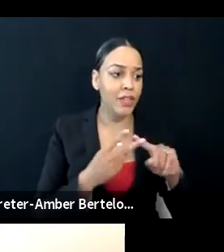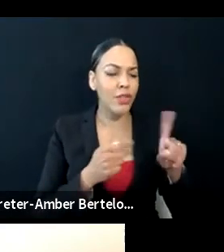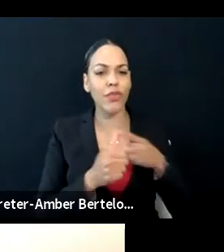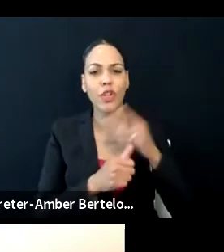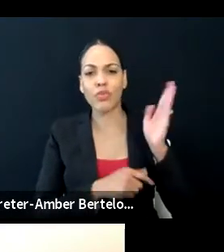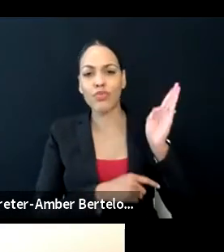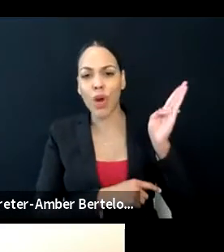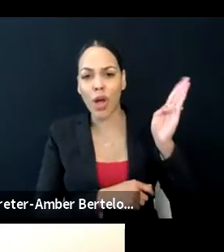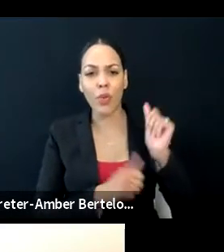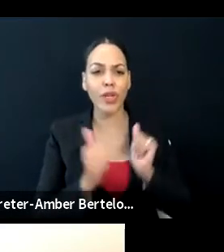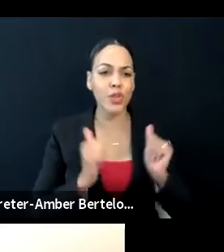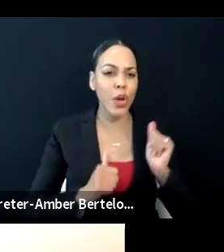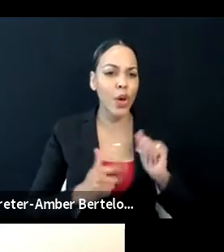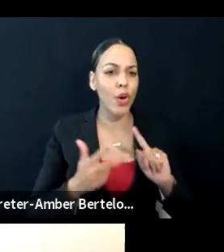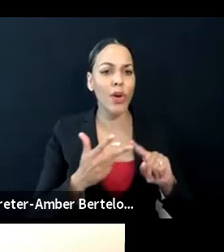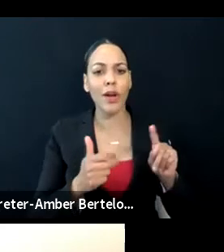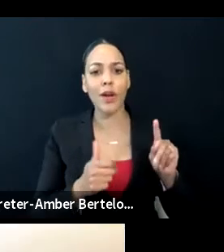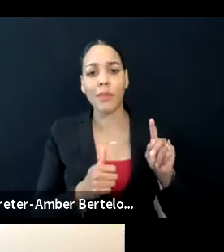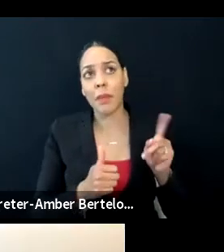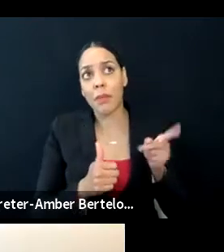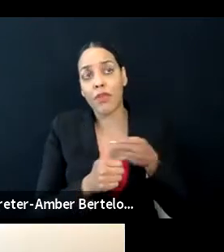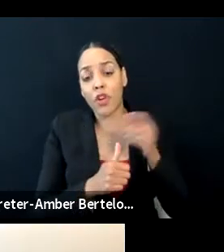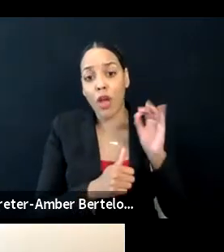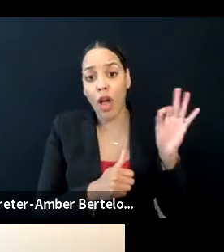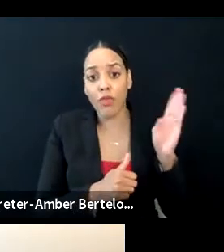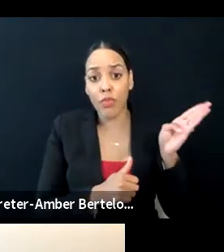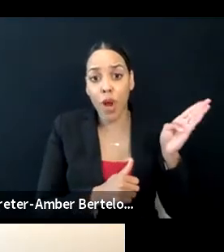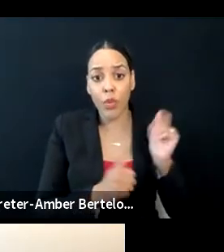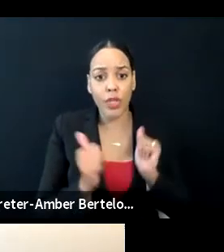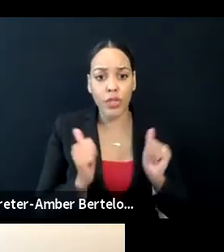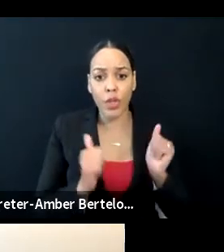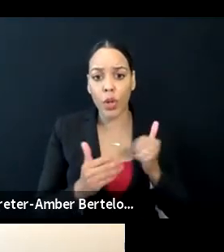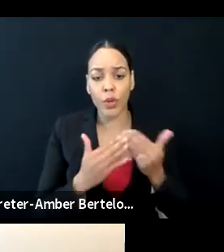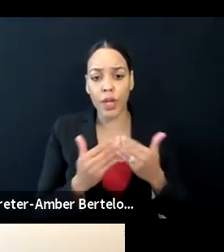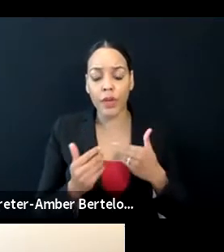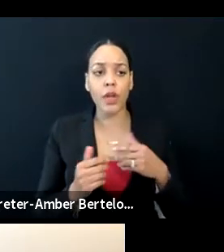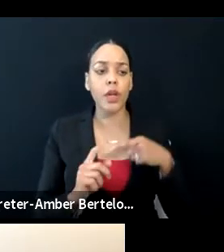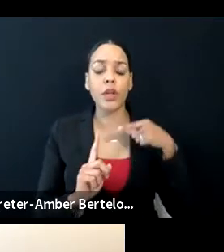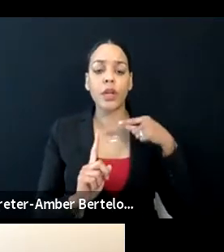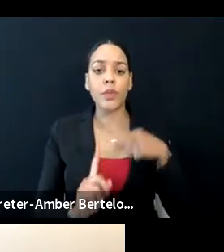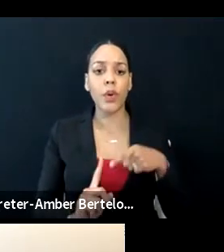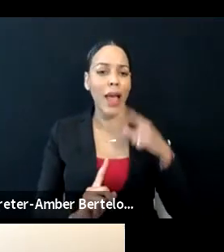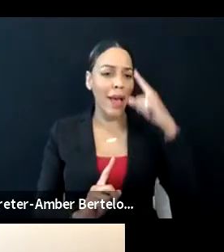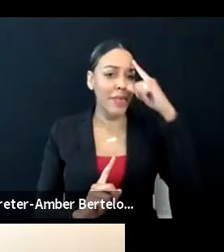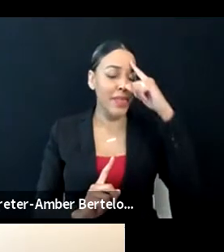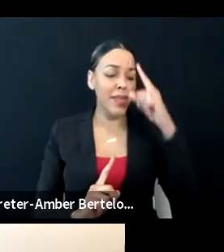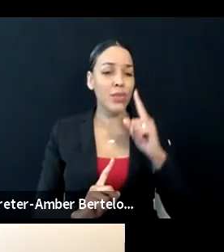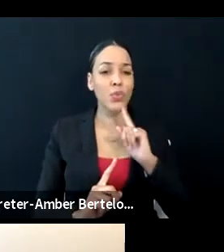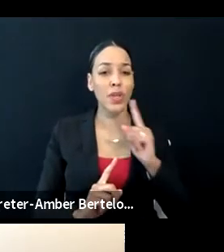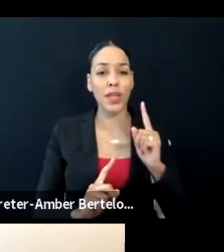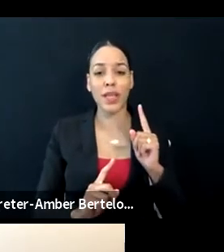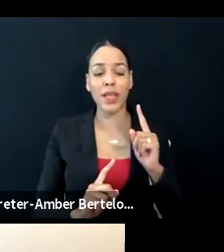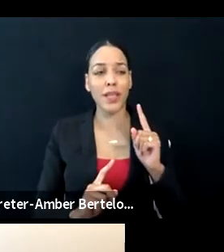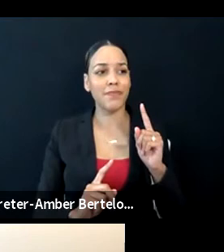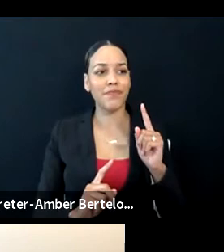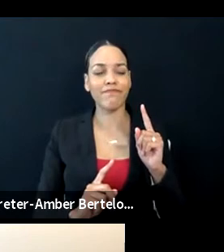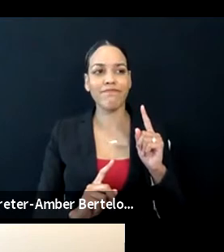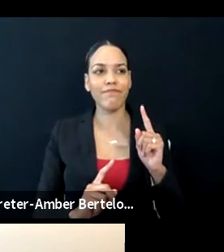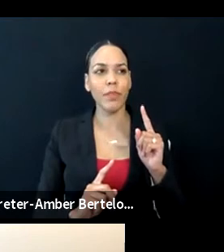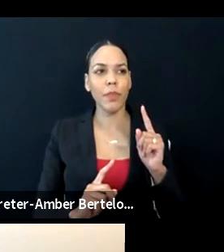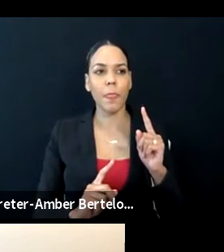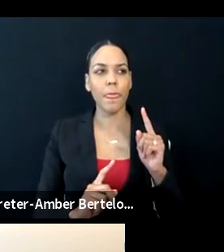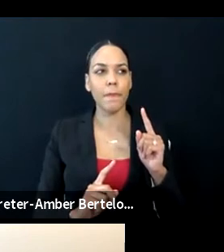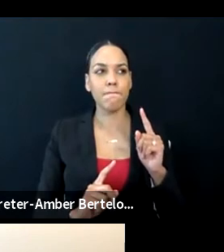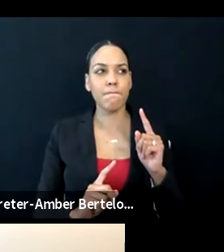it is, or your first off-Broadway show for that matter. I think that there's such a dearth of